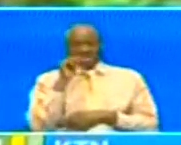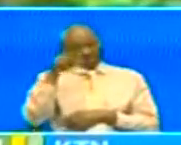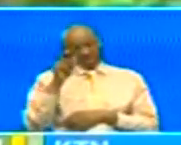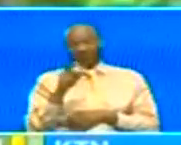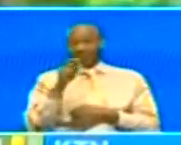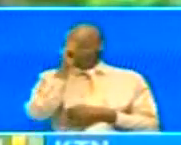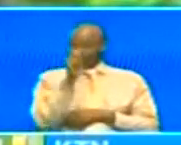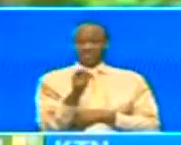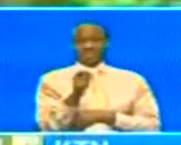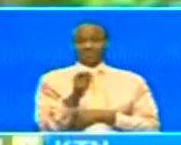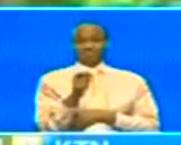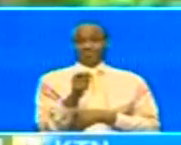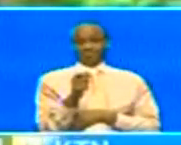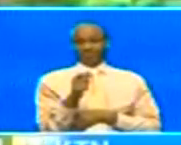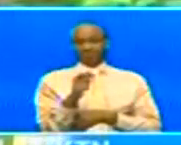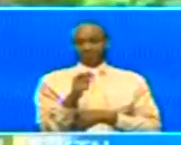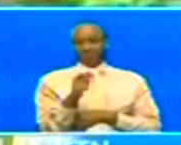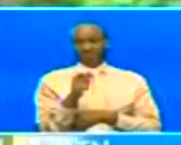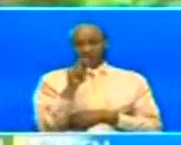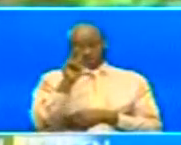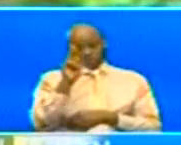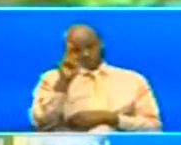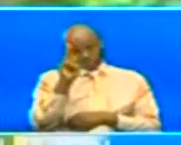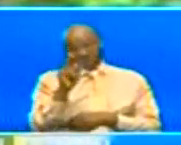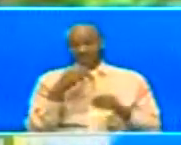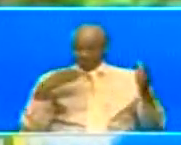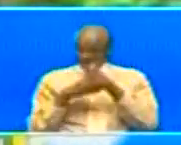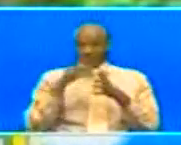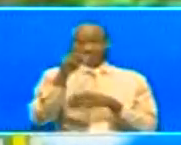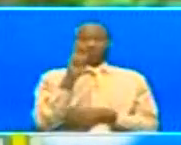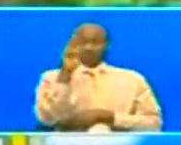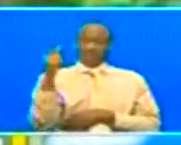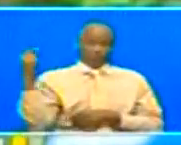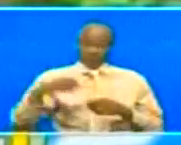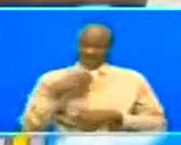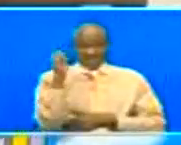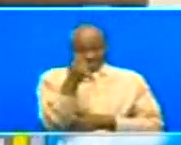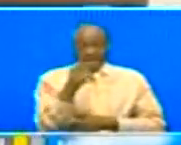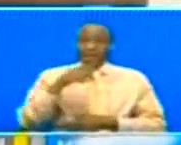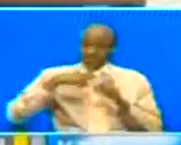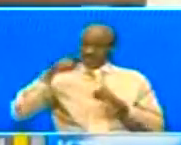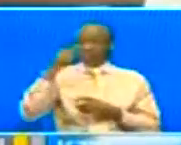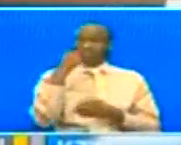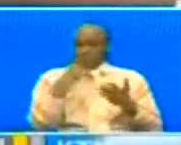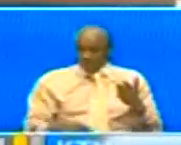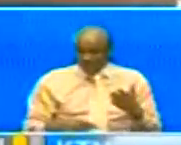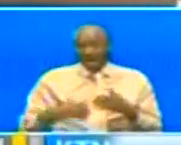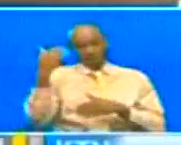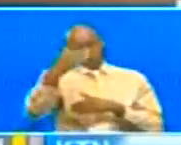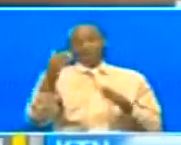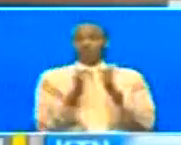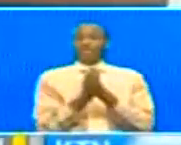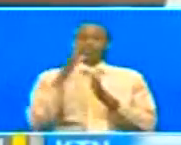UK nationals from visiting Kenya. At the moment, it has restrictions on our border with